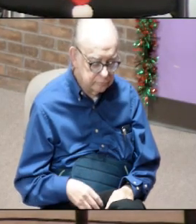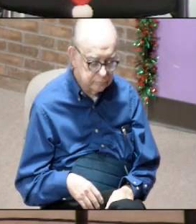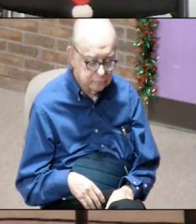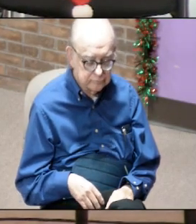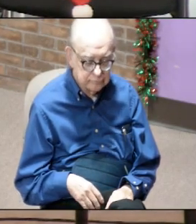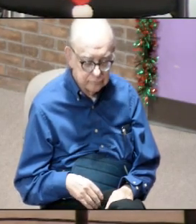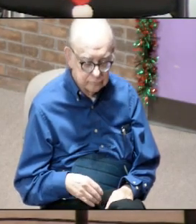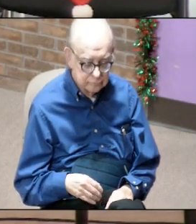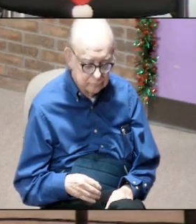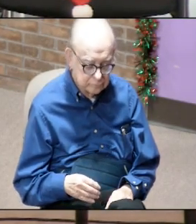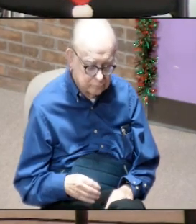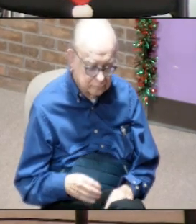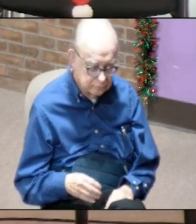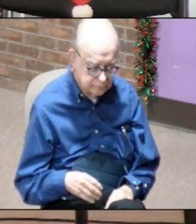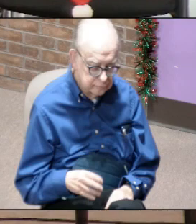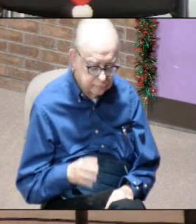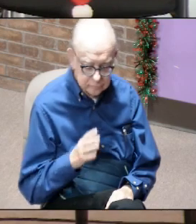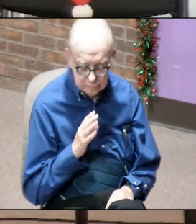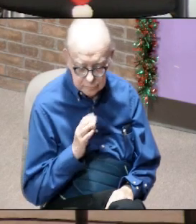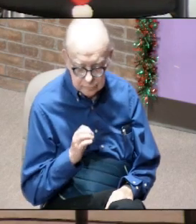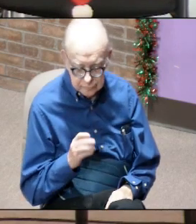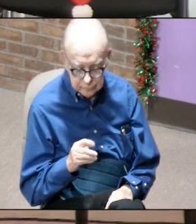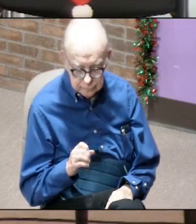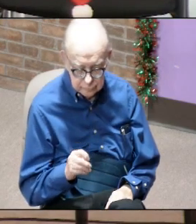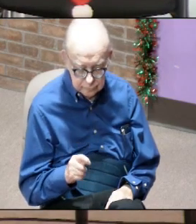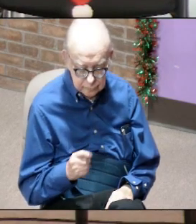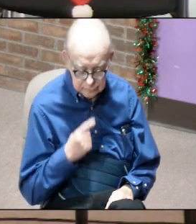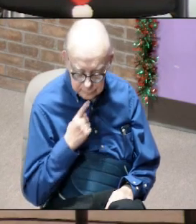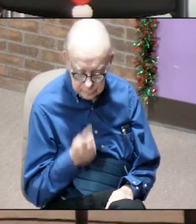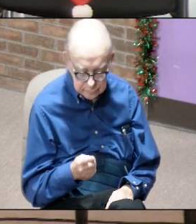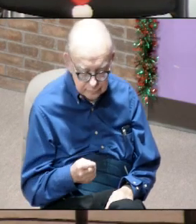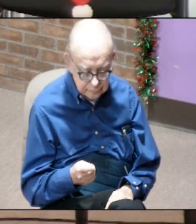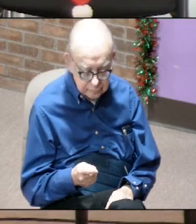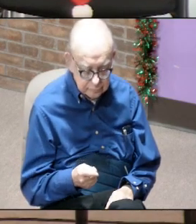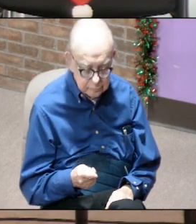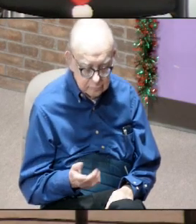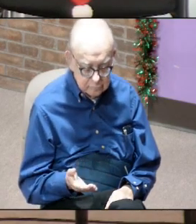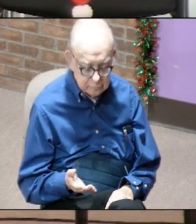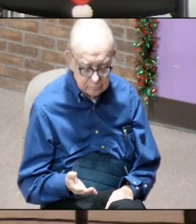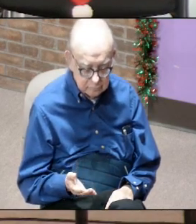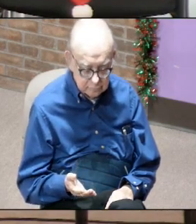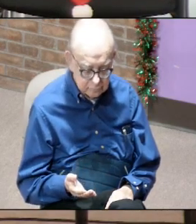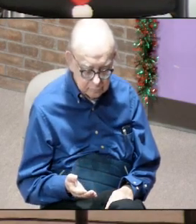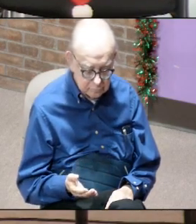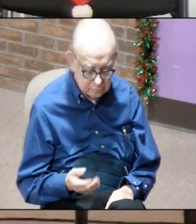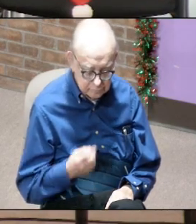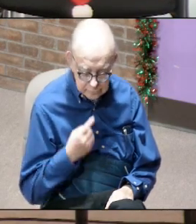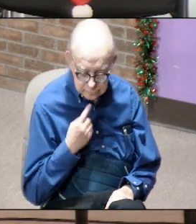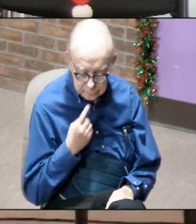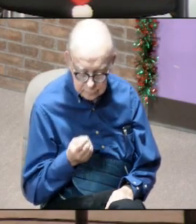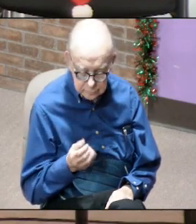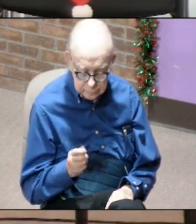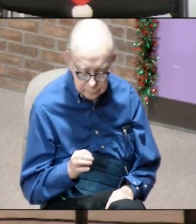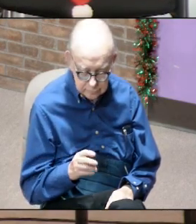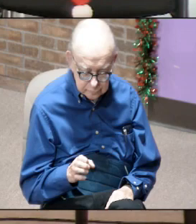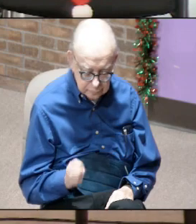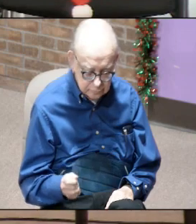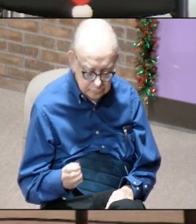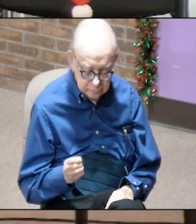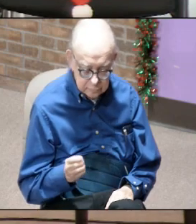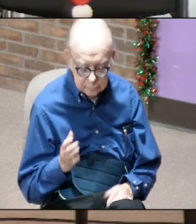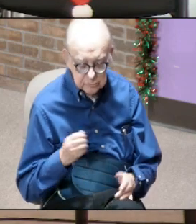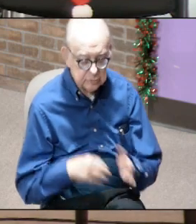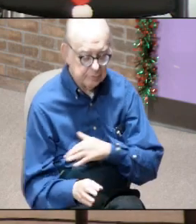Edith. Edith was talking to Gloria, told the story, but anyway, she told it to Archie, and Archie goes busting in